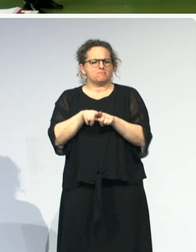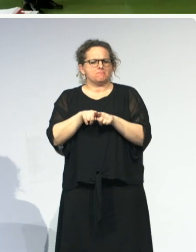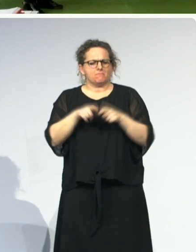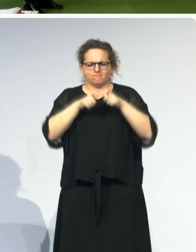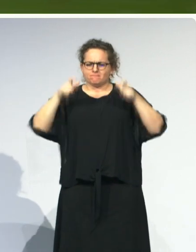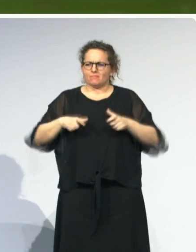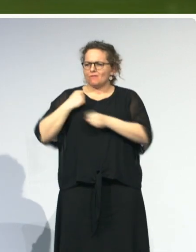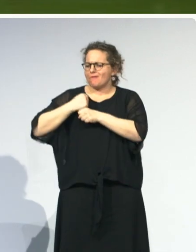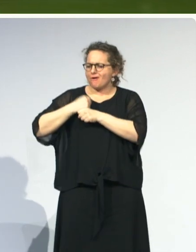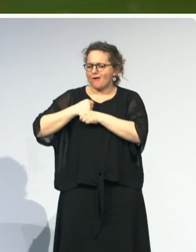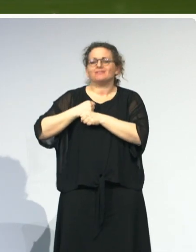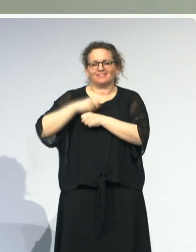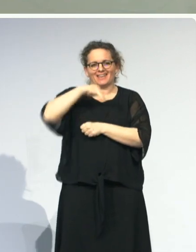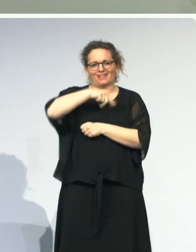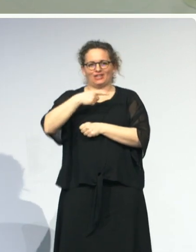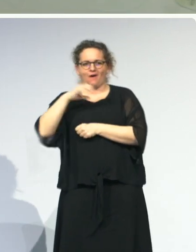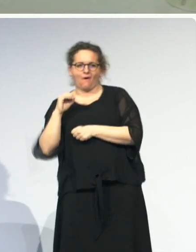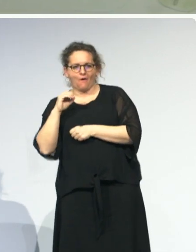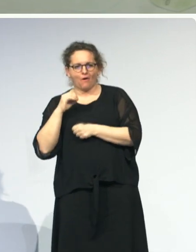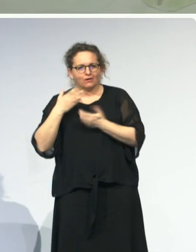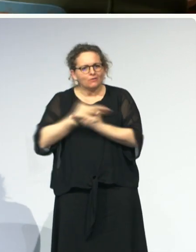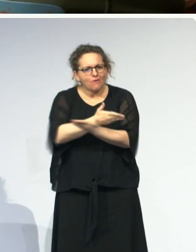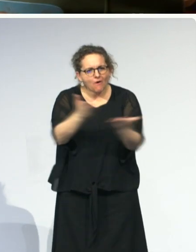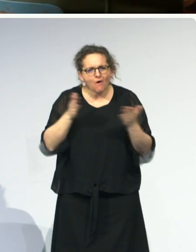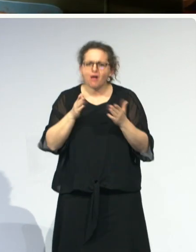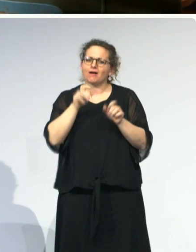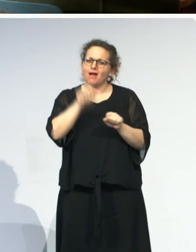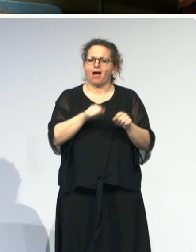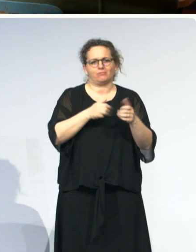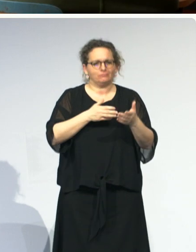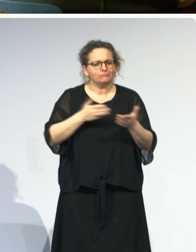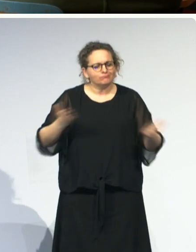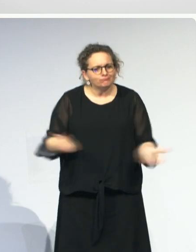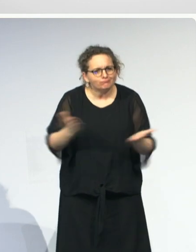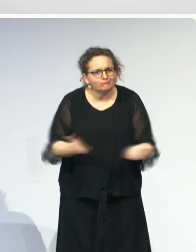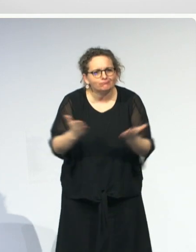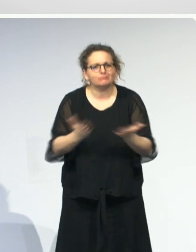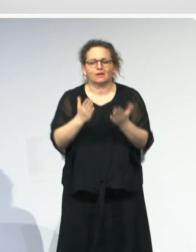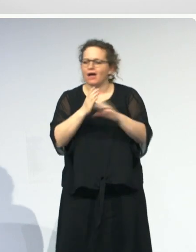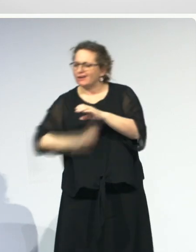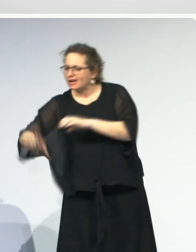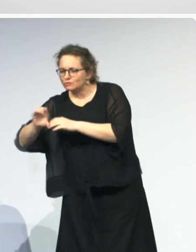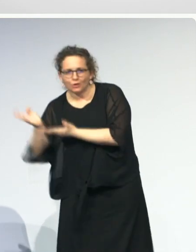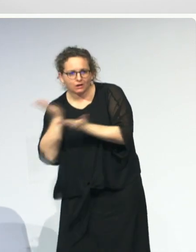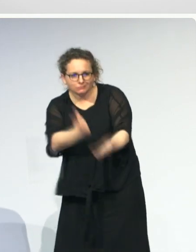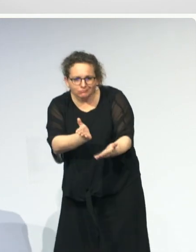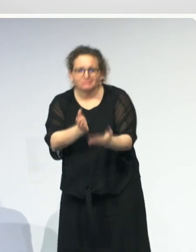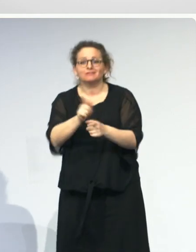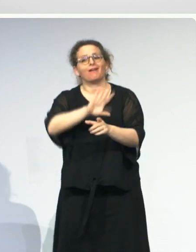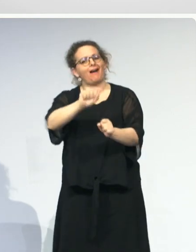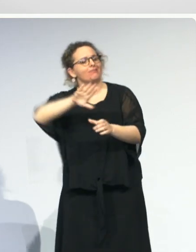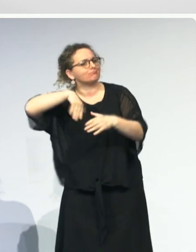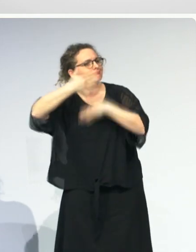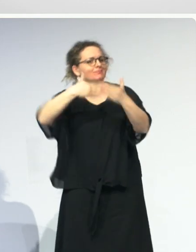for All program helps schools to organize their processes and resources to become more inclusive. It offers